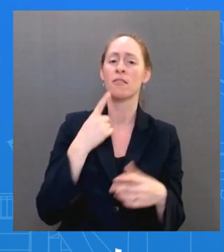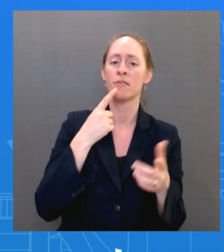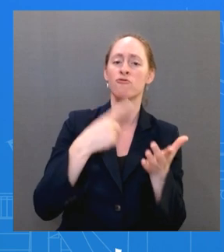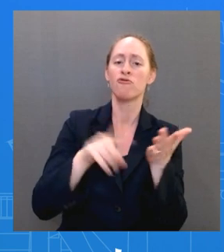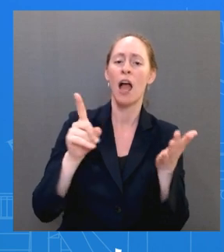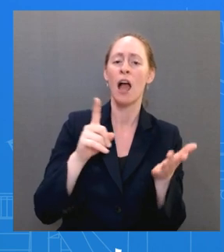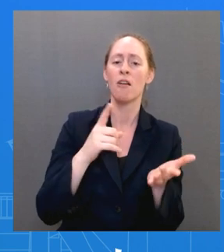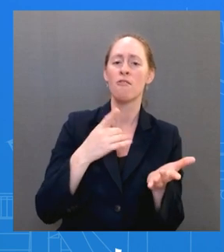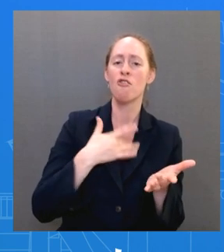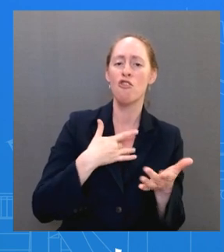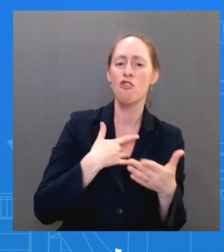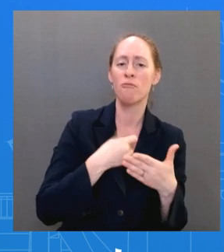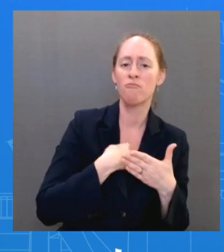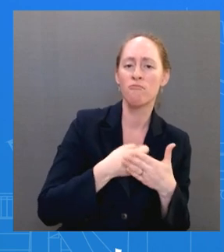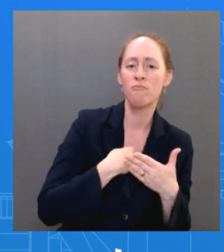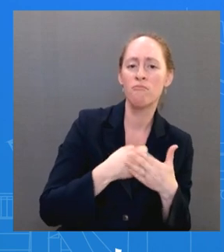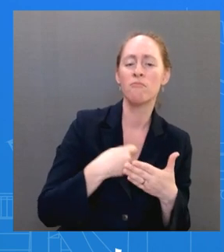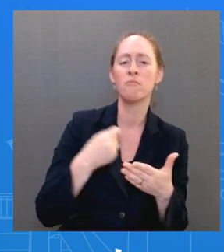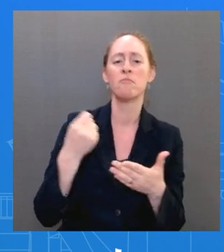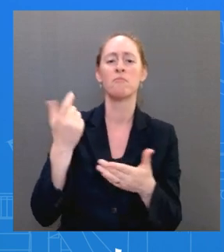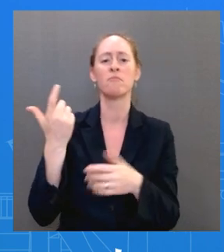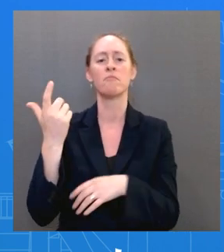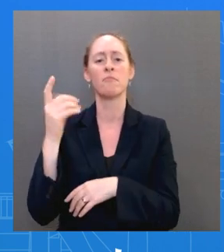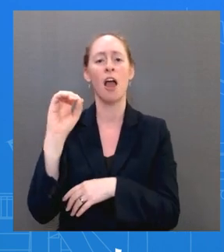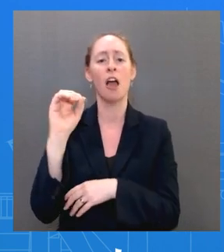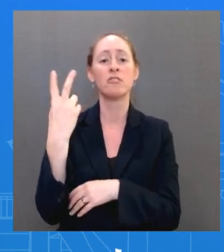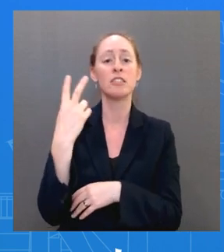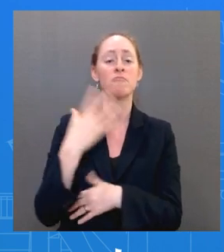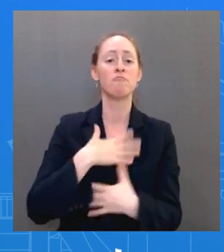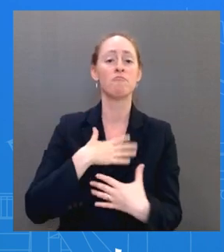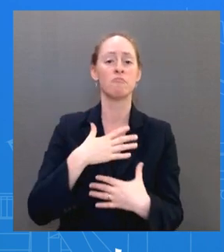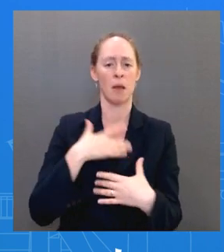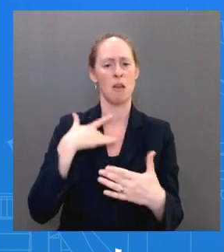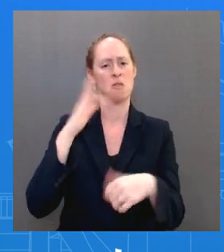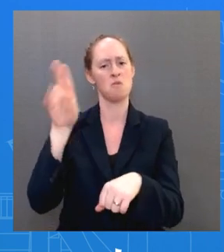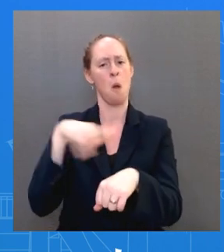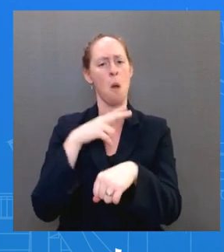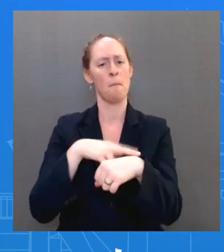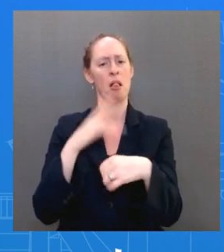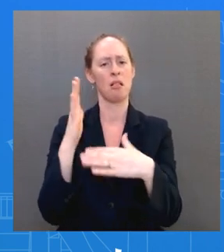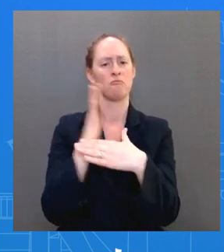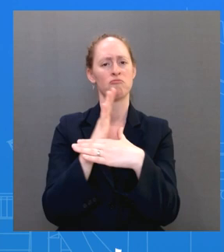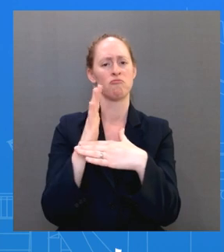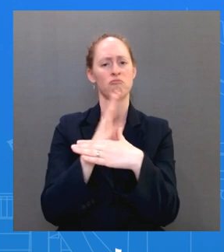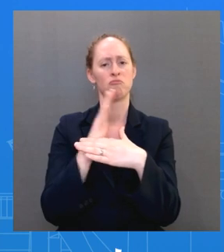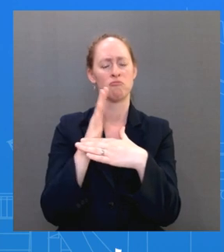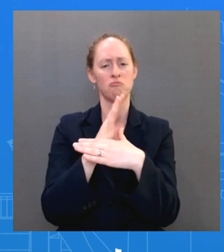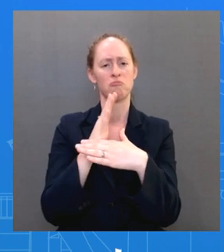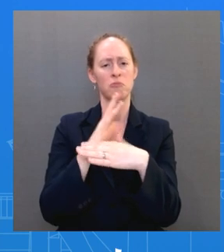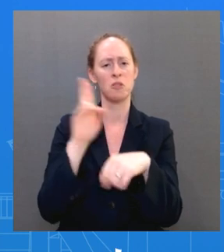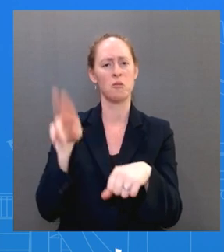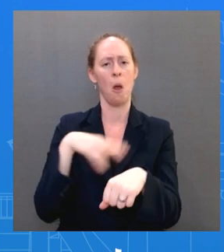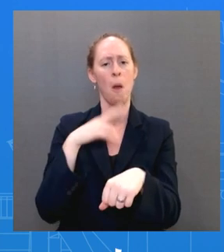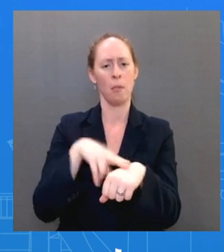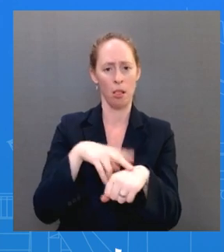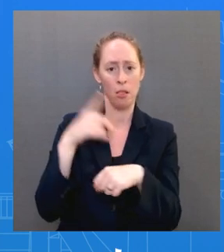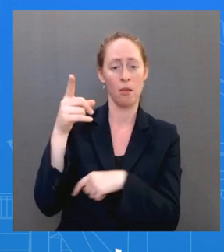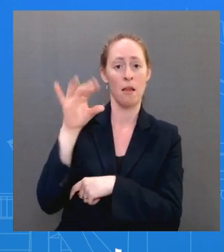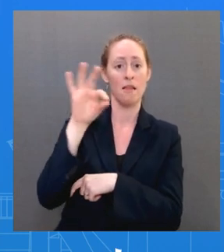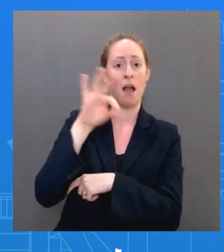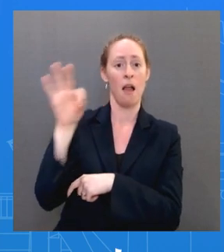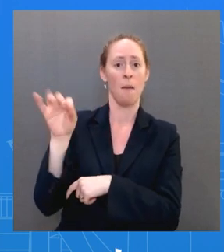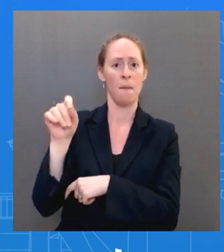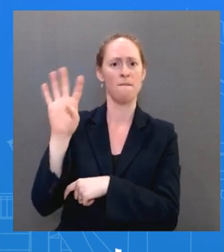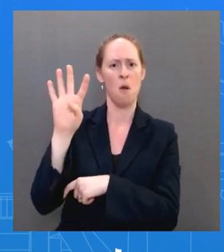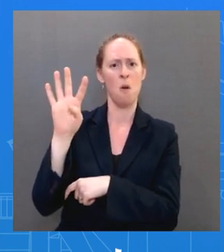highest temperature he's had in the last, 24 hours, but I would say since his diagnosis, but he's had a normal vital signs throughout